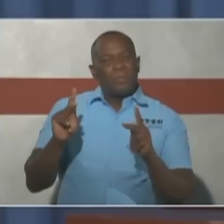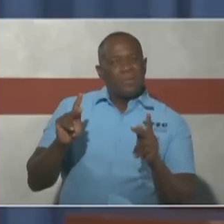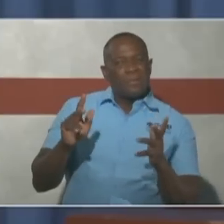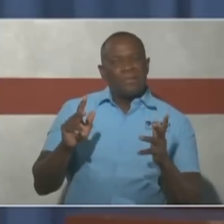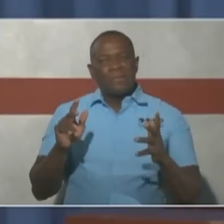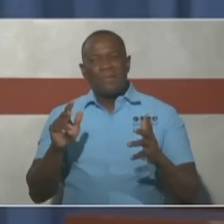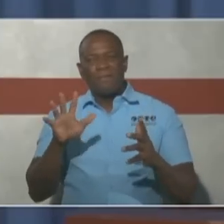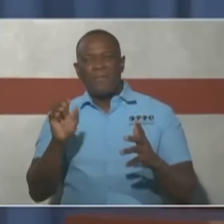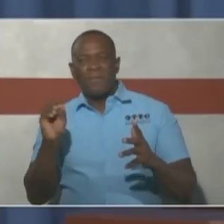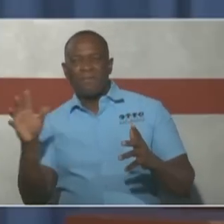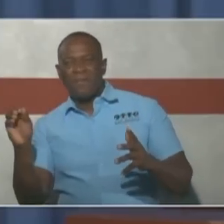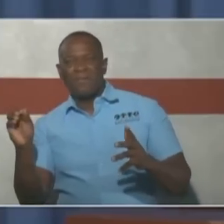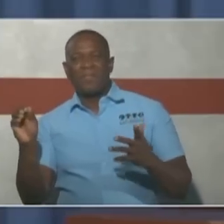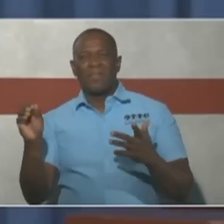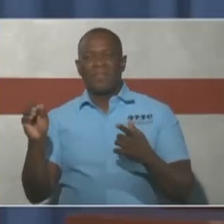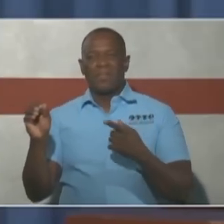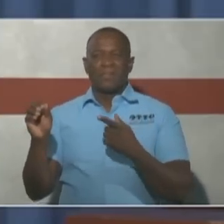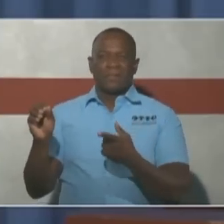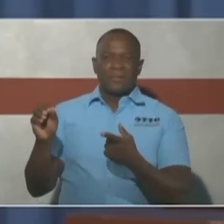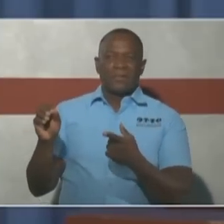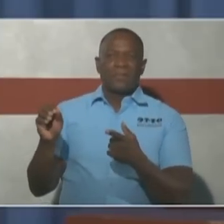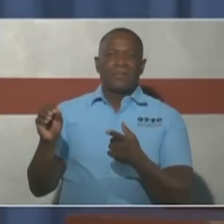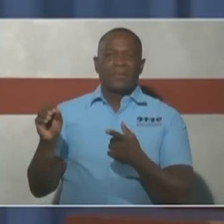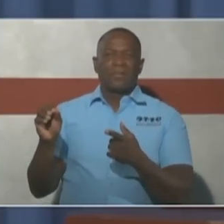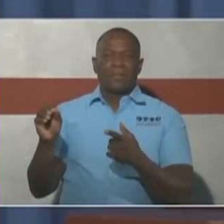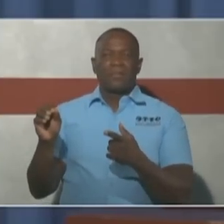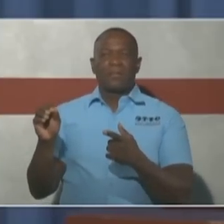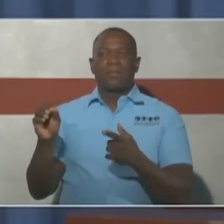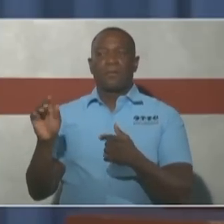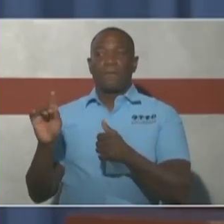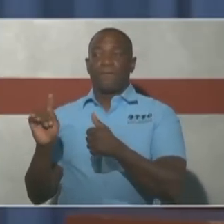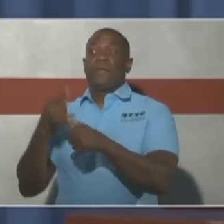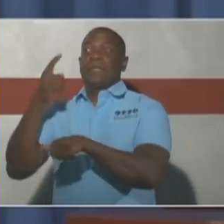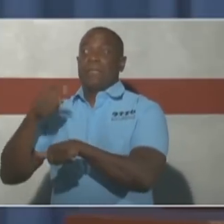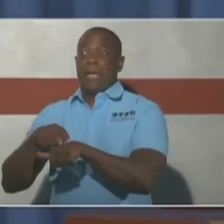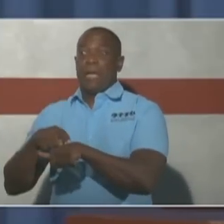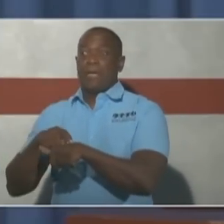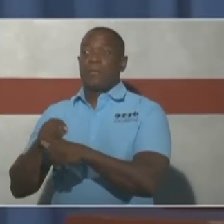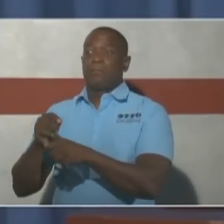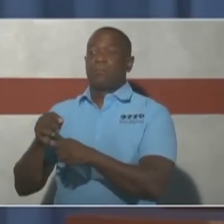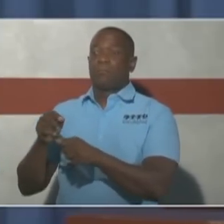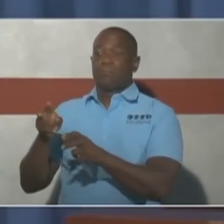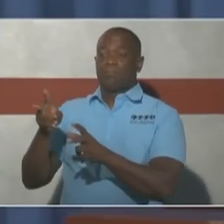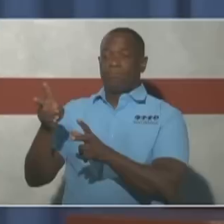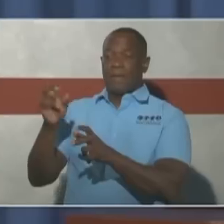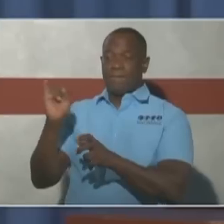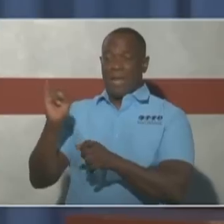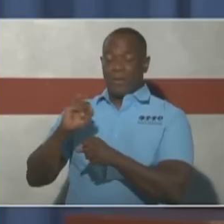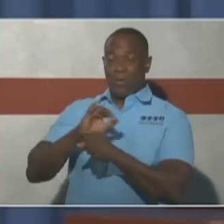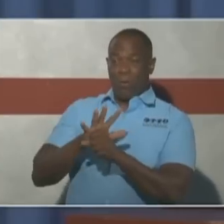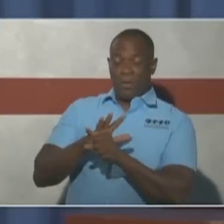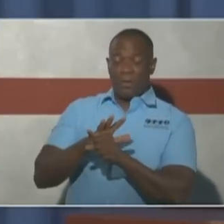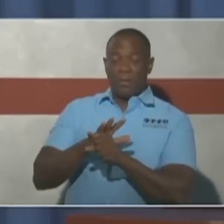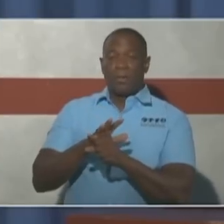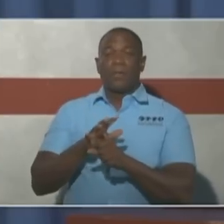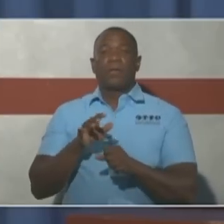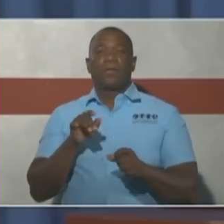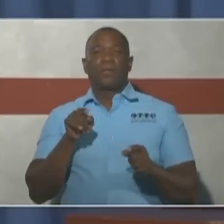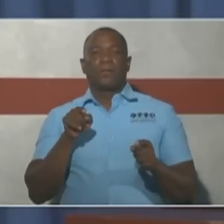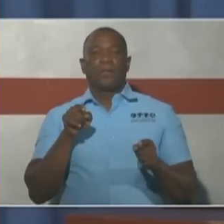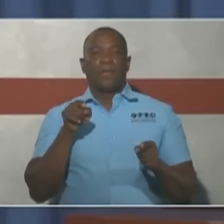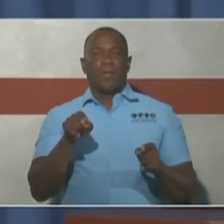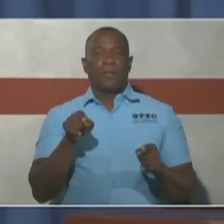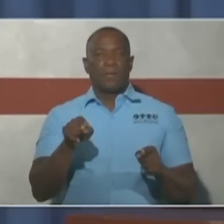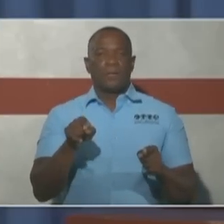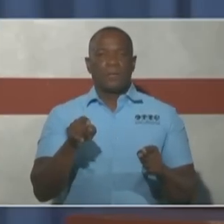seeing a balance now of incidental patients as well as primary COVID-19 cases in a ratio of 50-50. So half of the patients